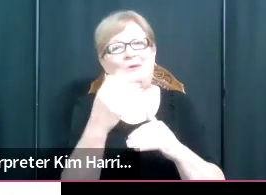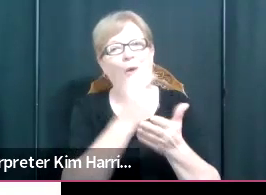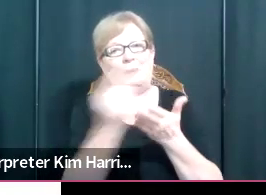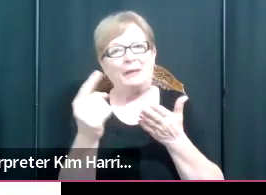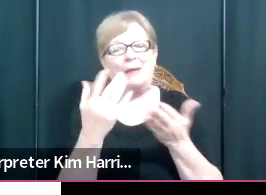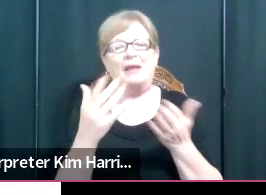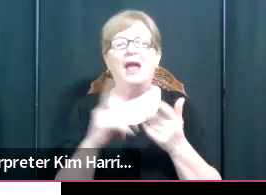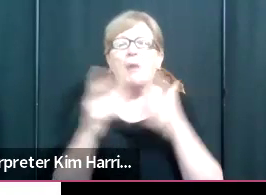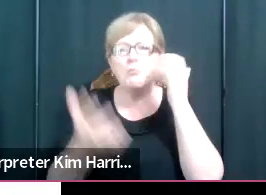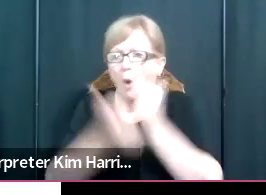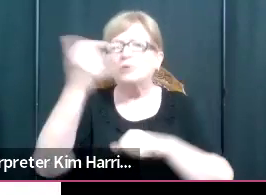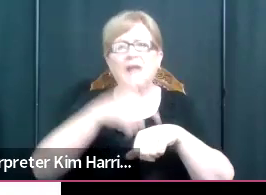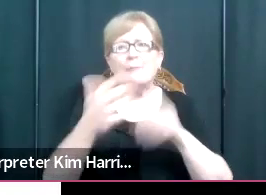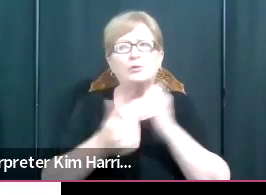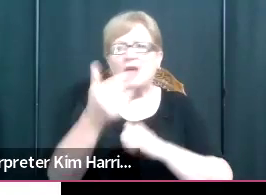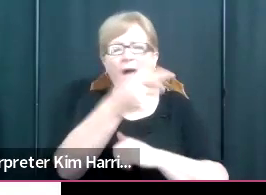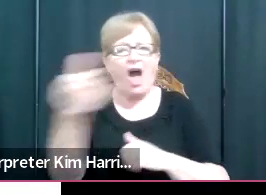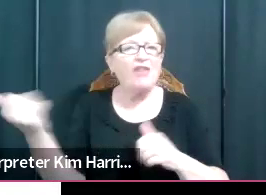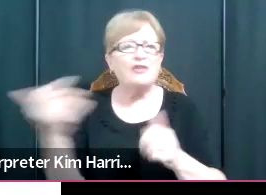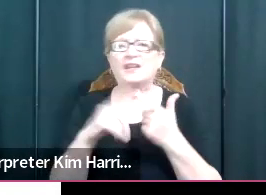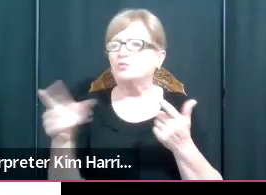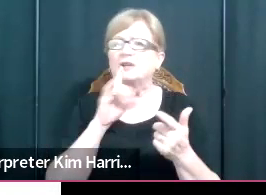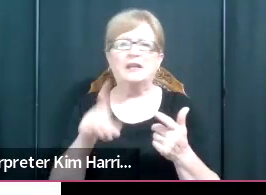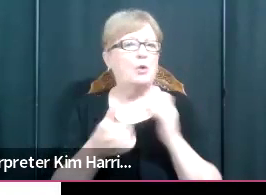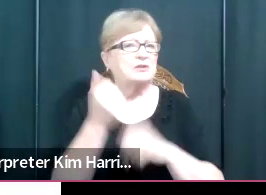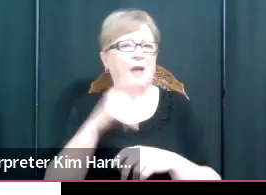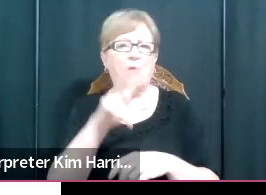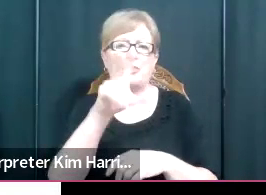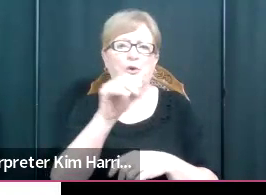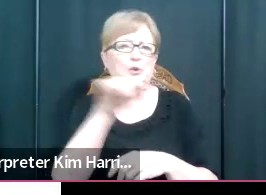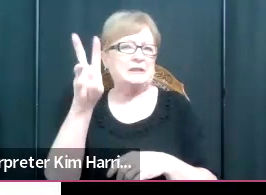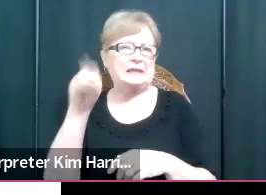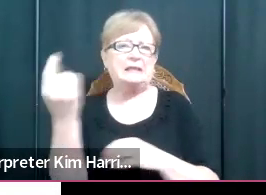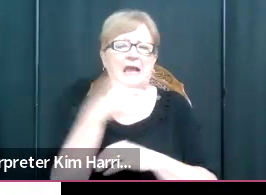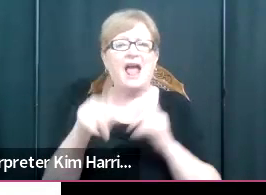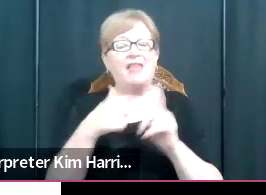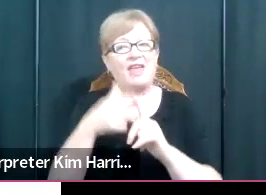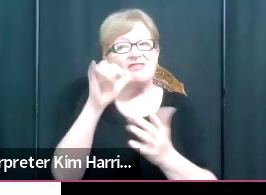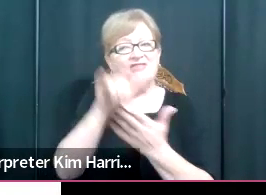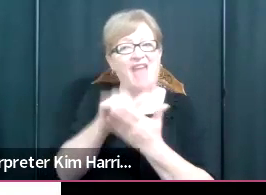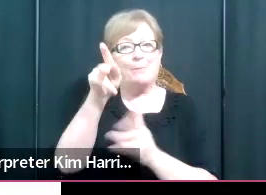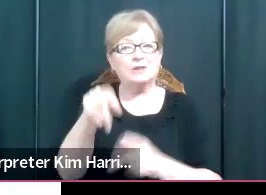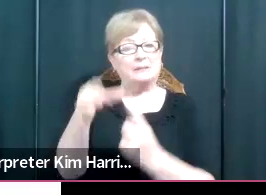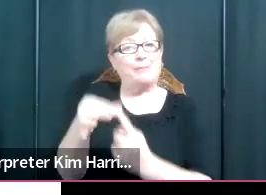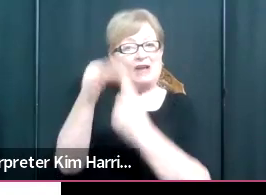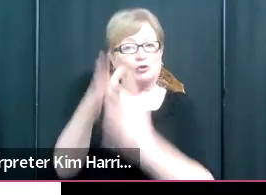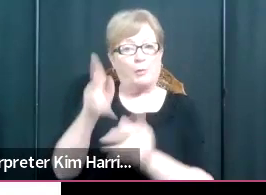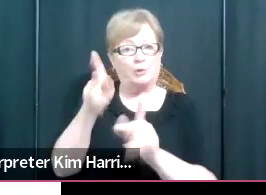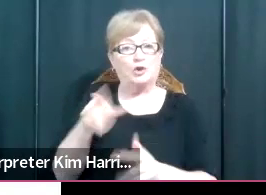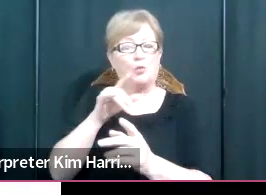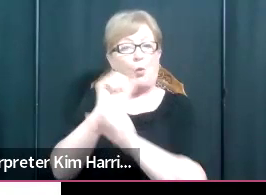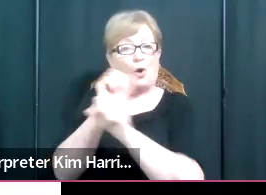is 30 to 60 days. And then at the end of that time, the specialist that you had been working with will follow up with